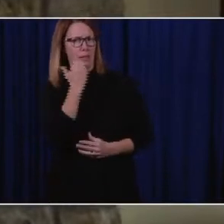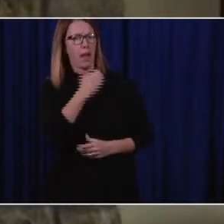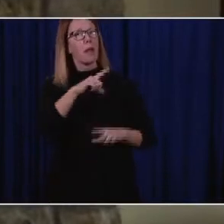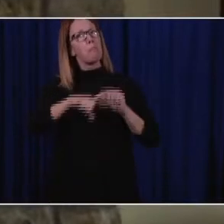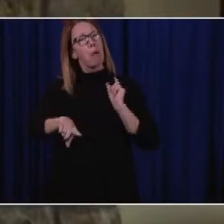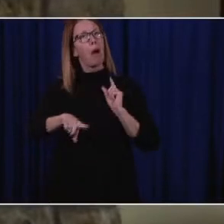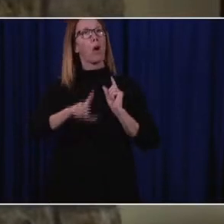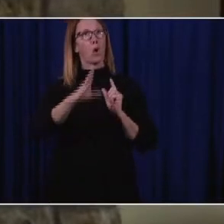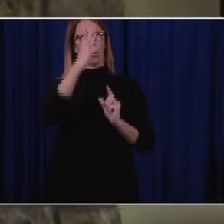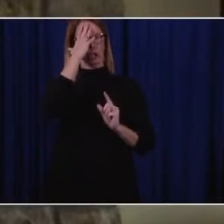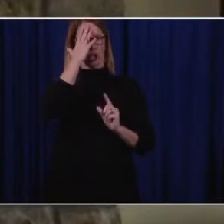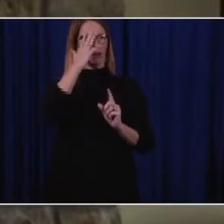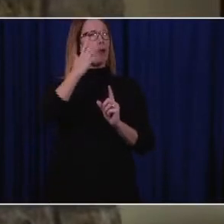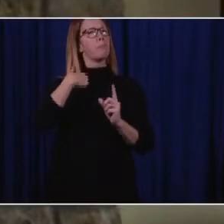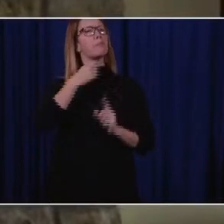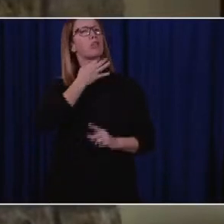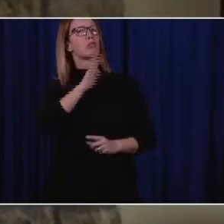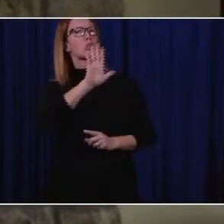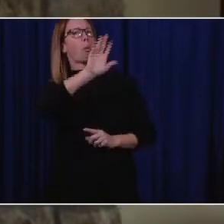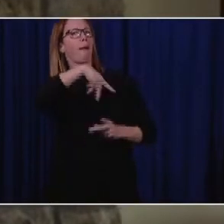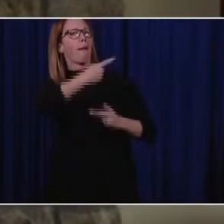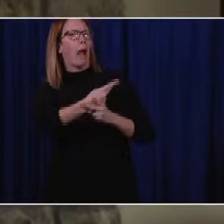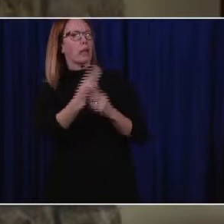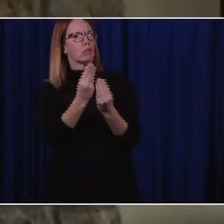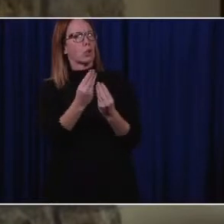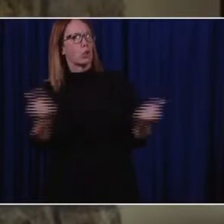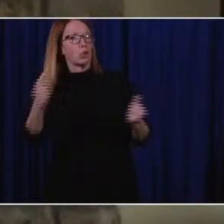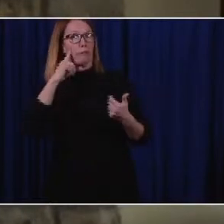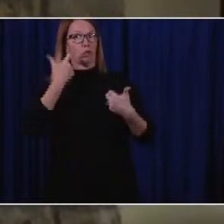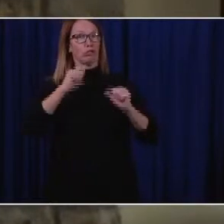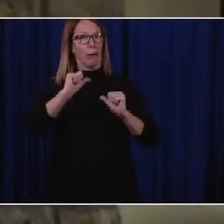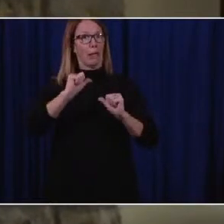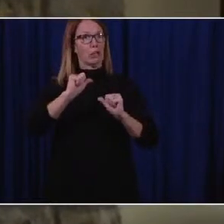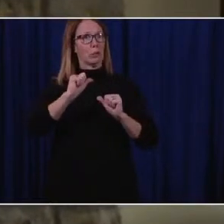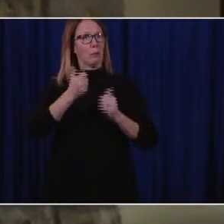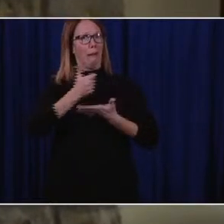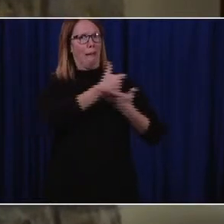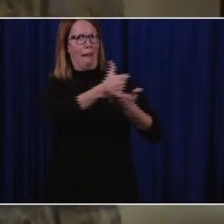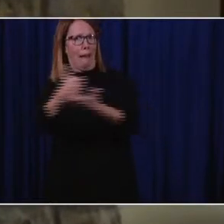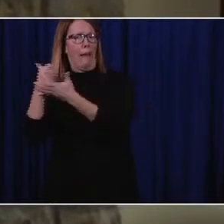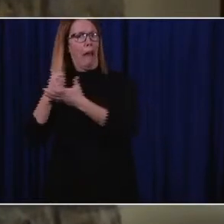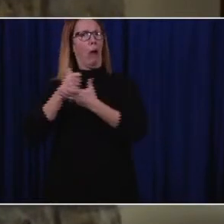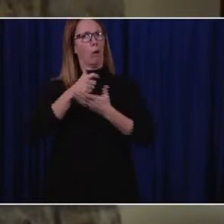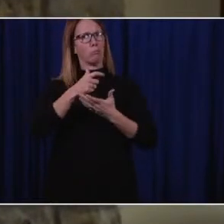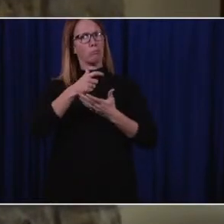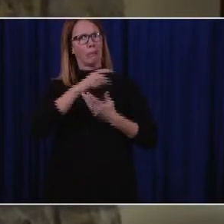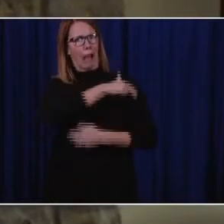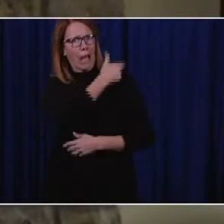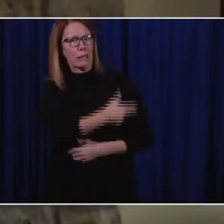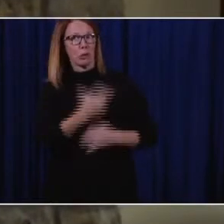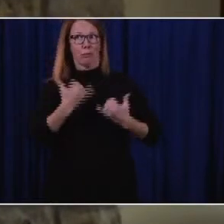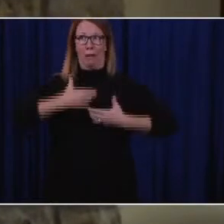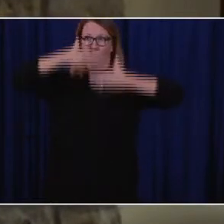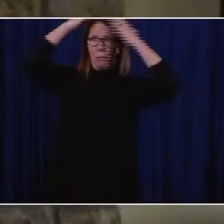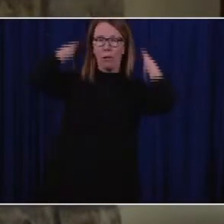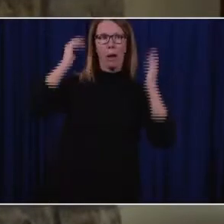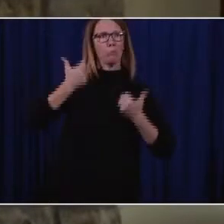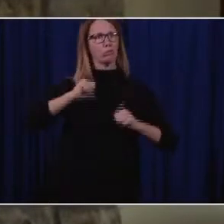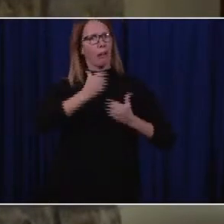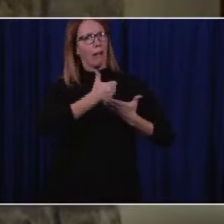of solutions you have for expanding capacity. If you do get to that level where you're unable